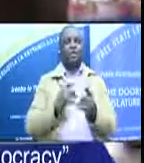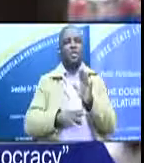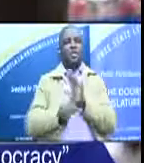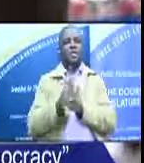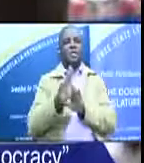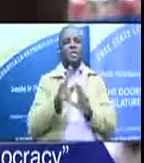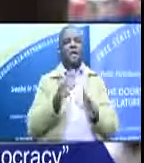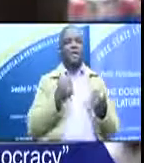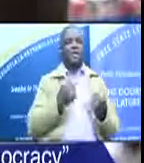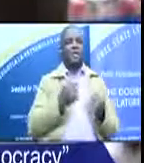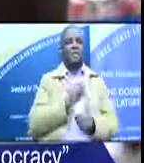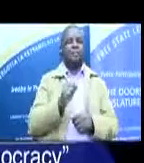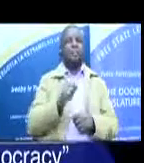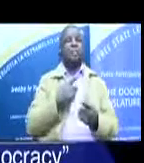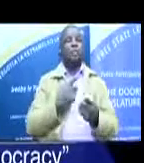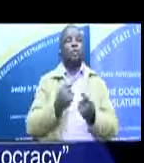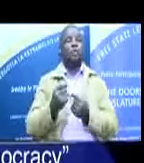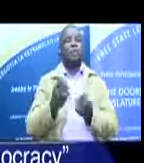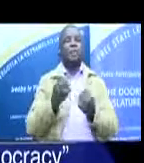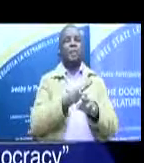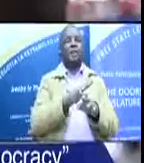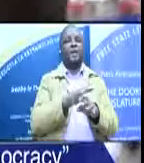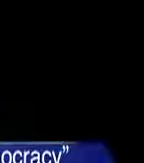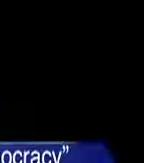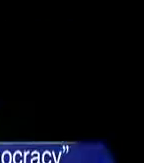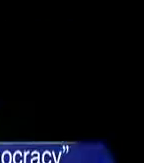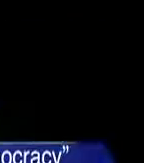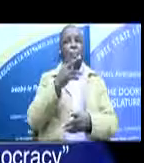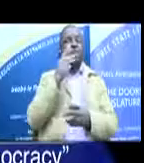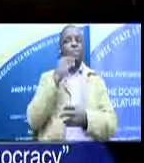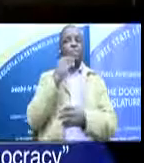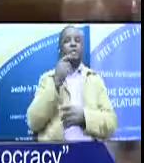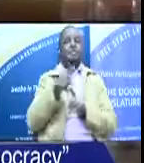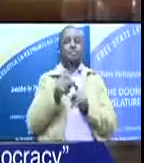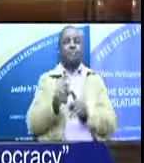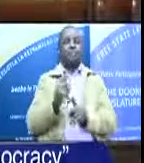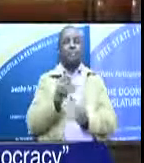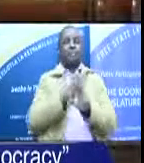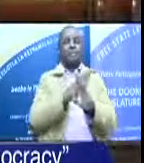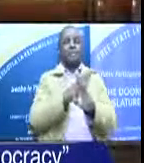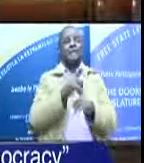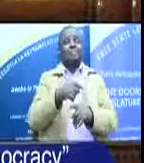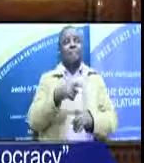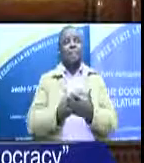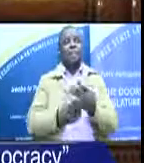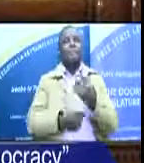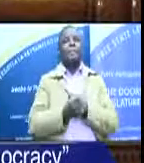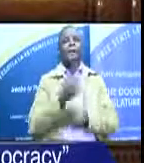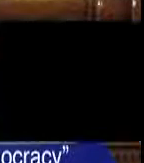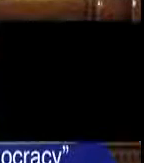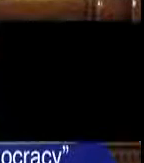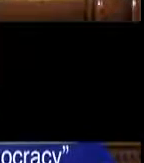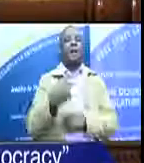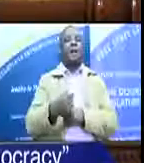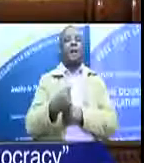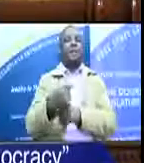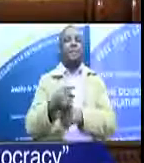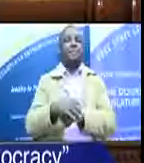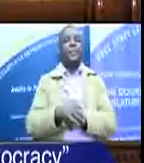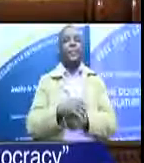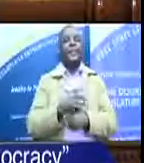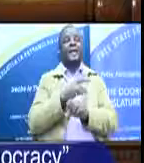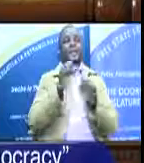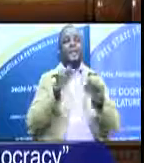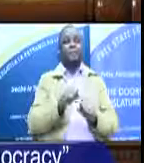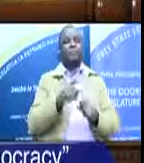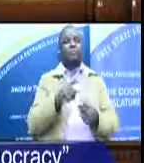developed and implemented, and with lessons learned to prevent recurrence. This model will be rolled out to other